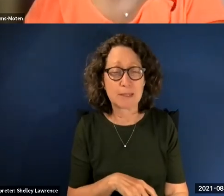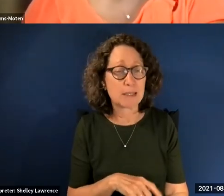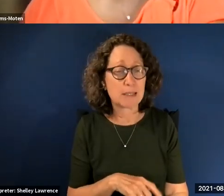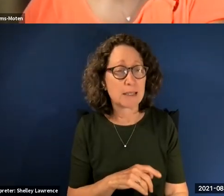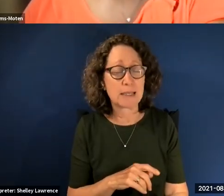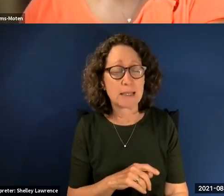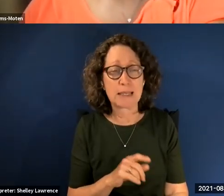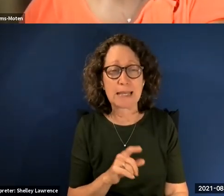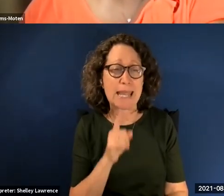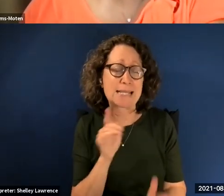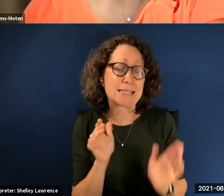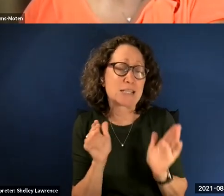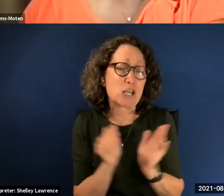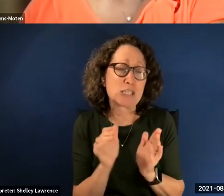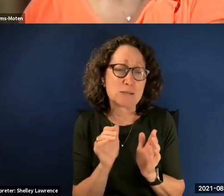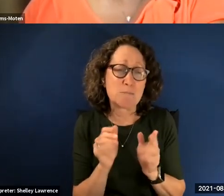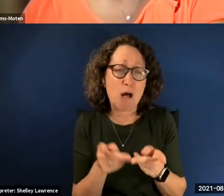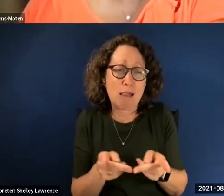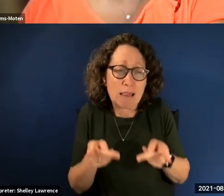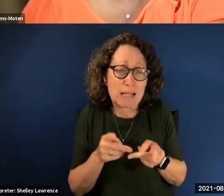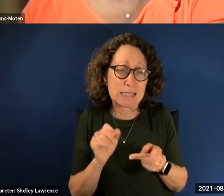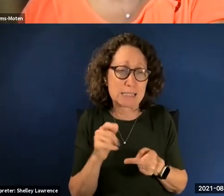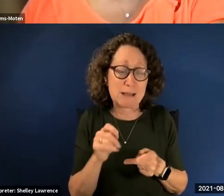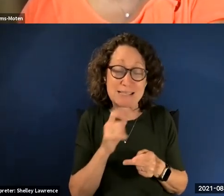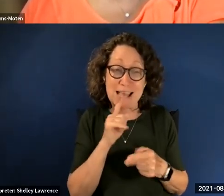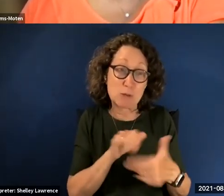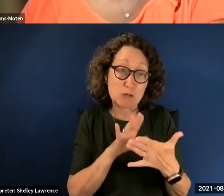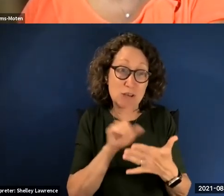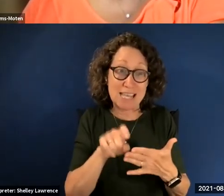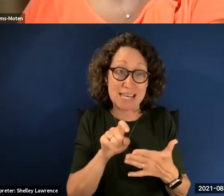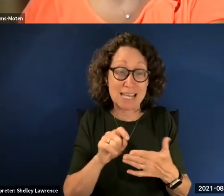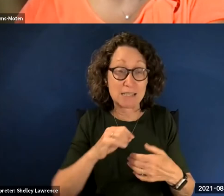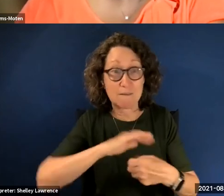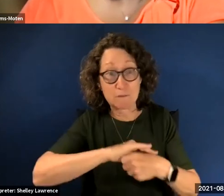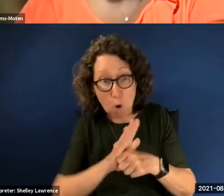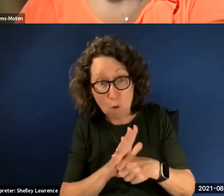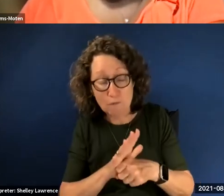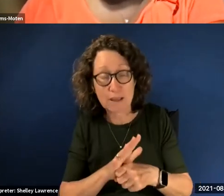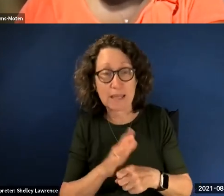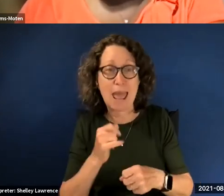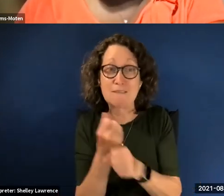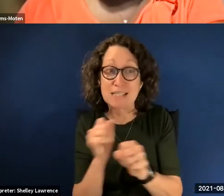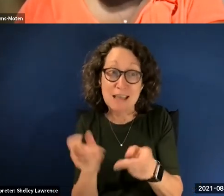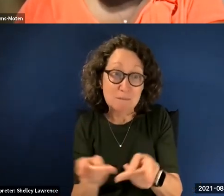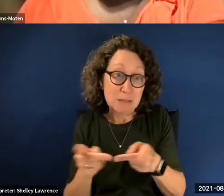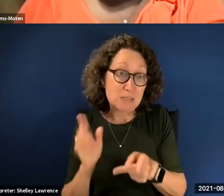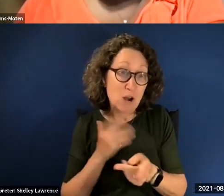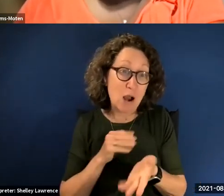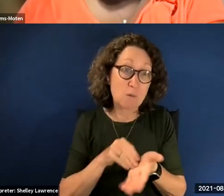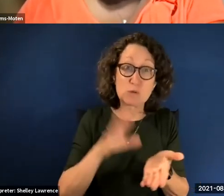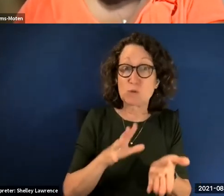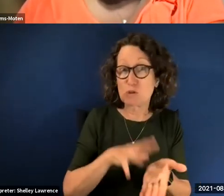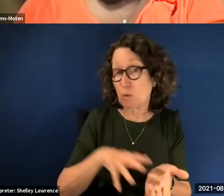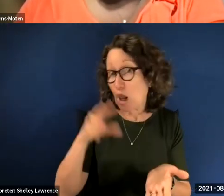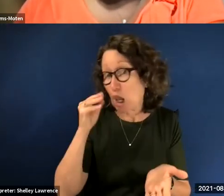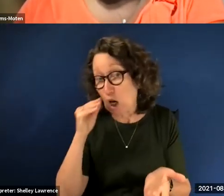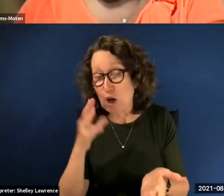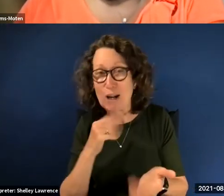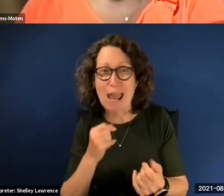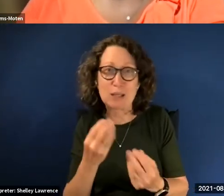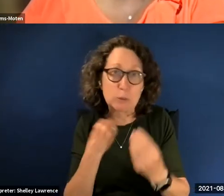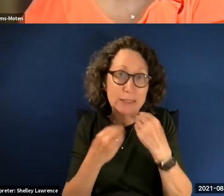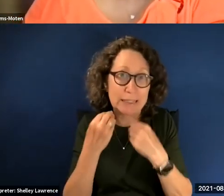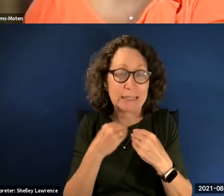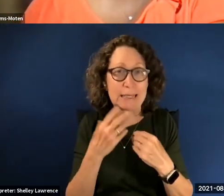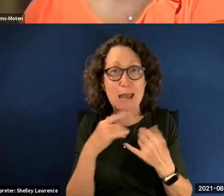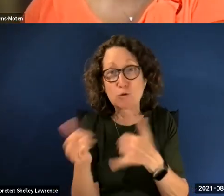It is such a small space. And as we address these needs of COVID and having safe places for our students to learn and to eat